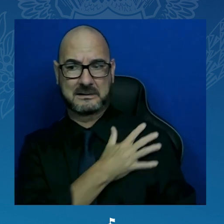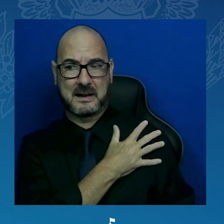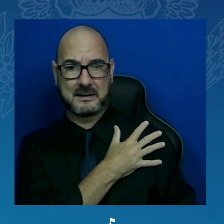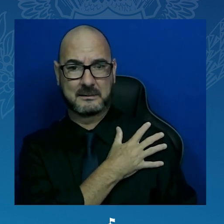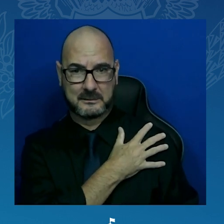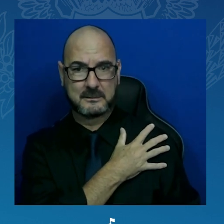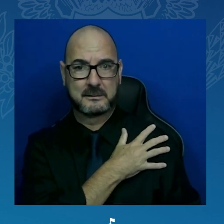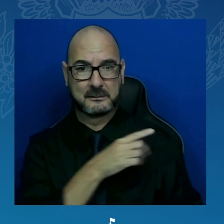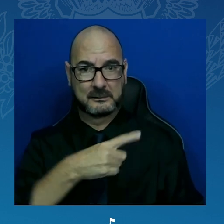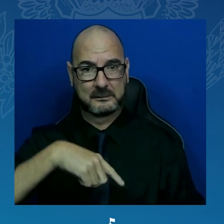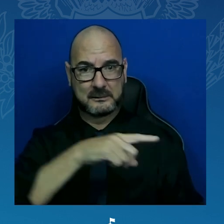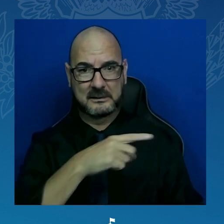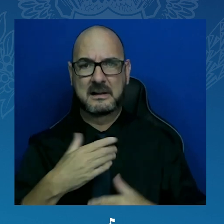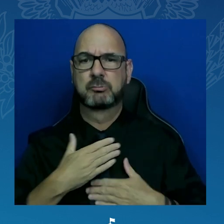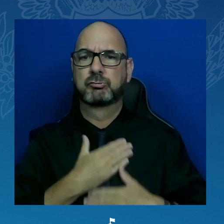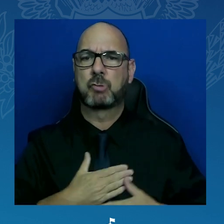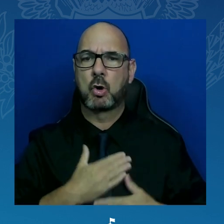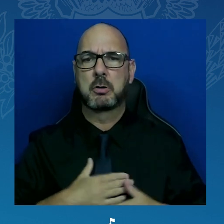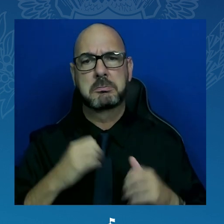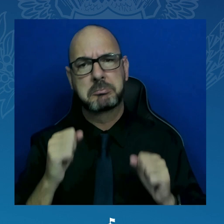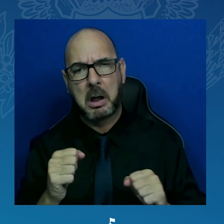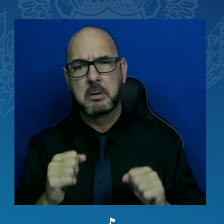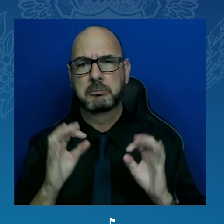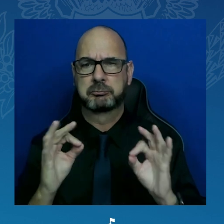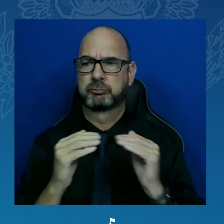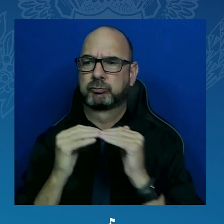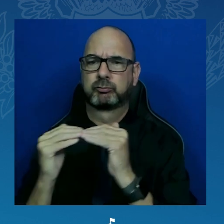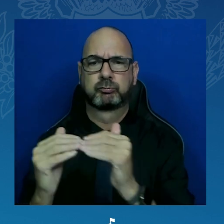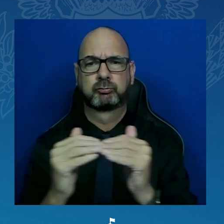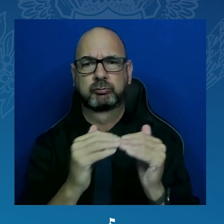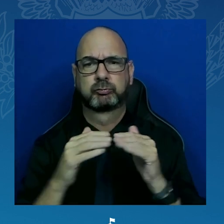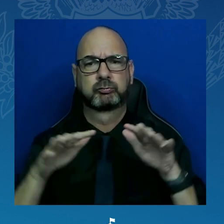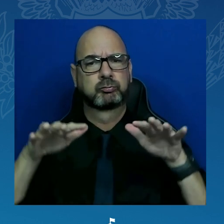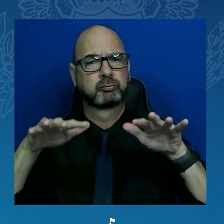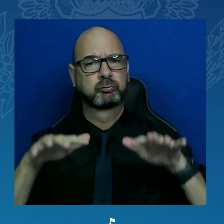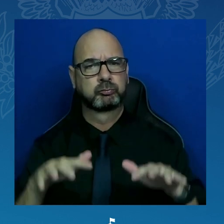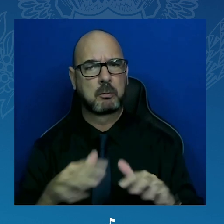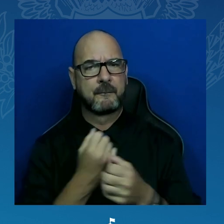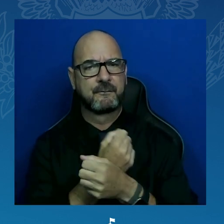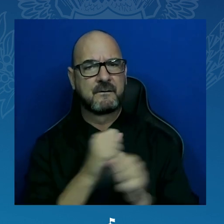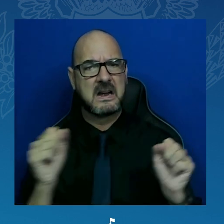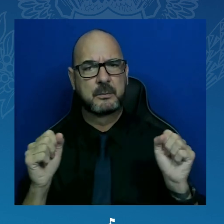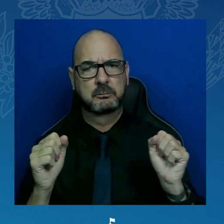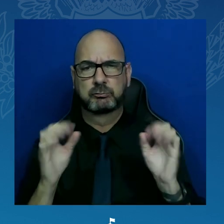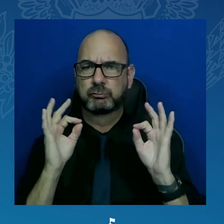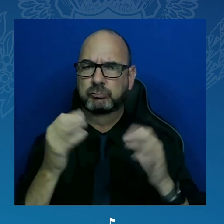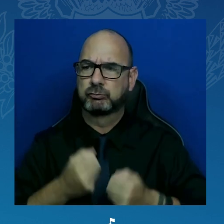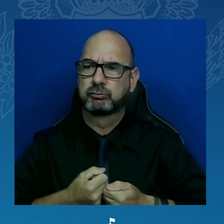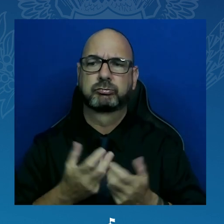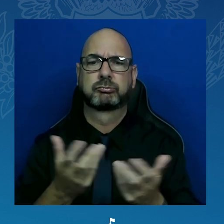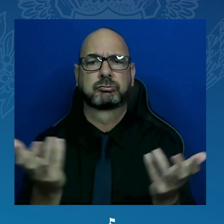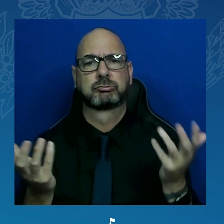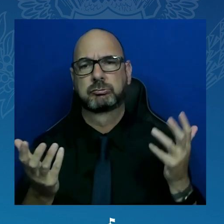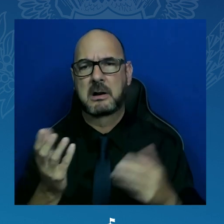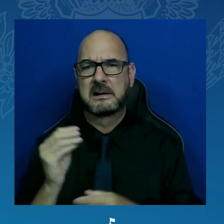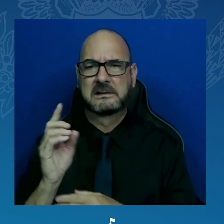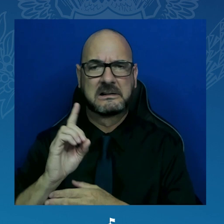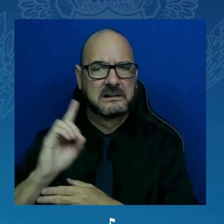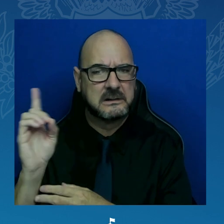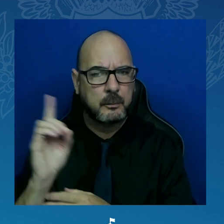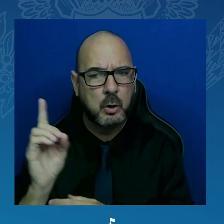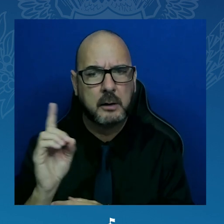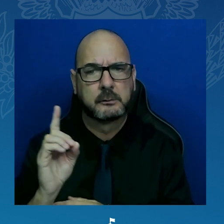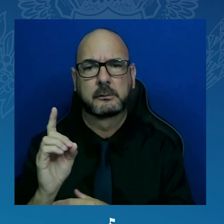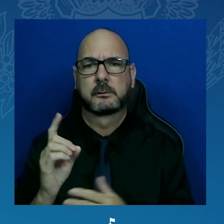enjoy equal measures of freedom, prosperity, and democracy. And we will discuss our work to strengthen